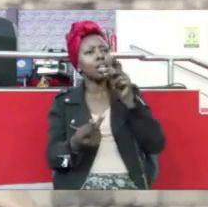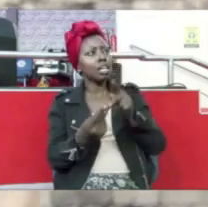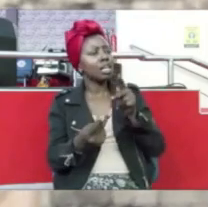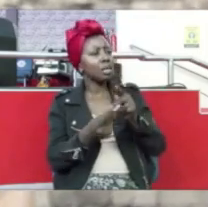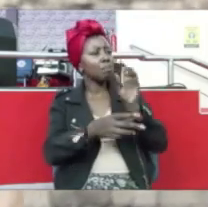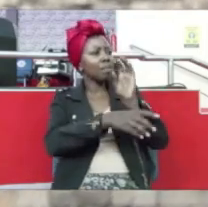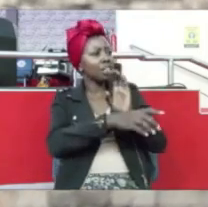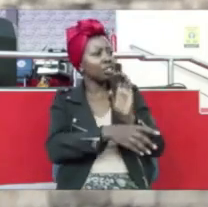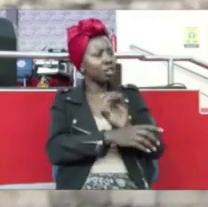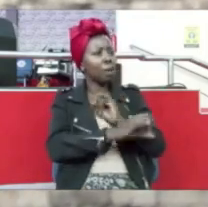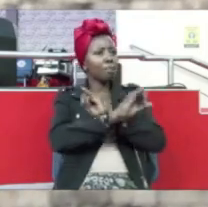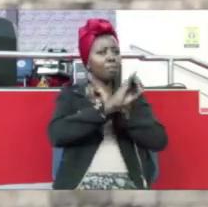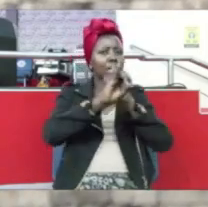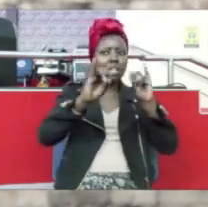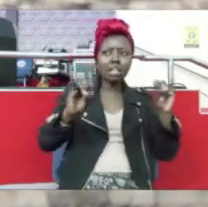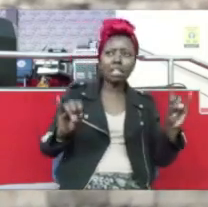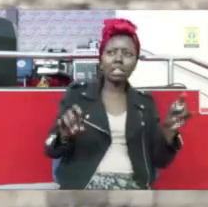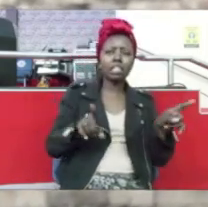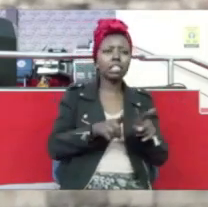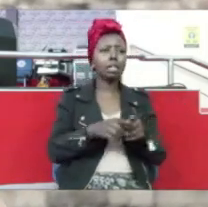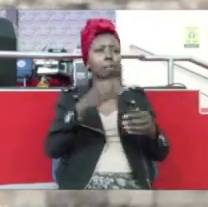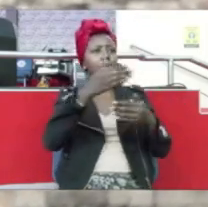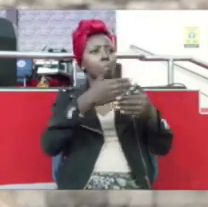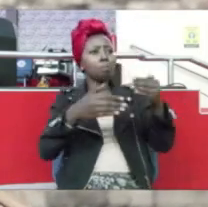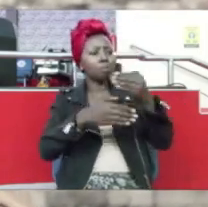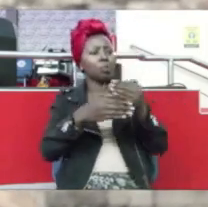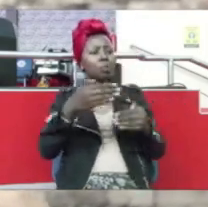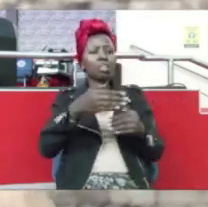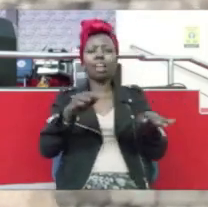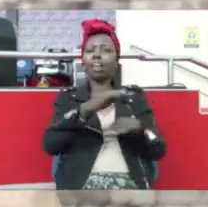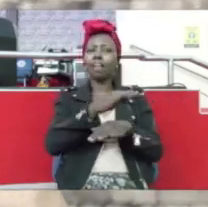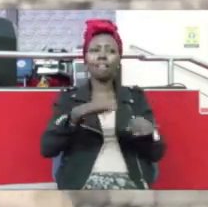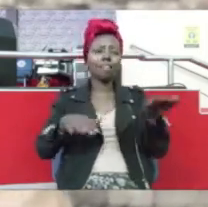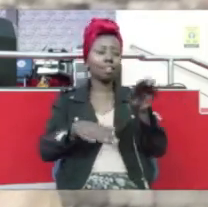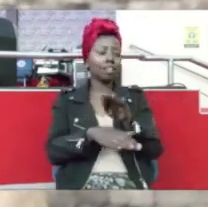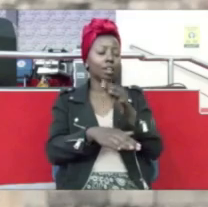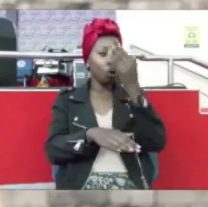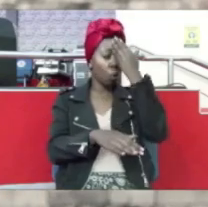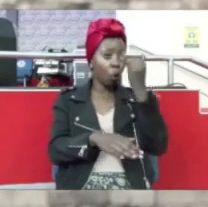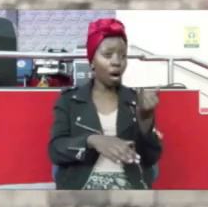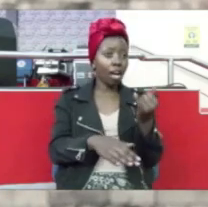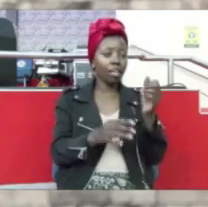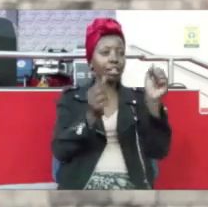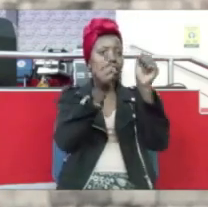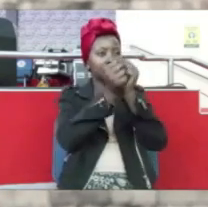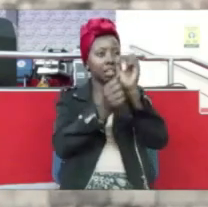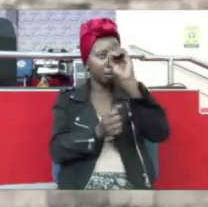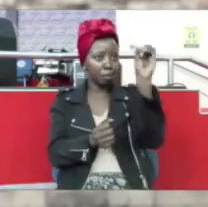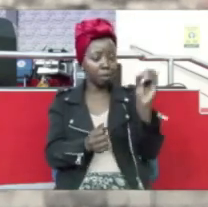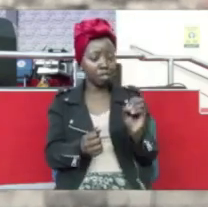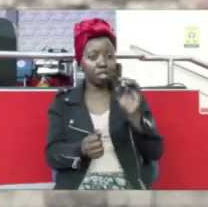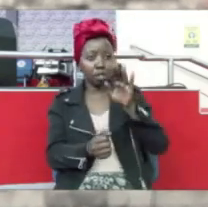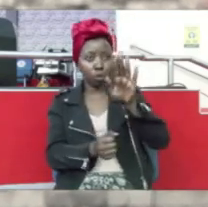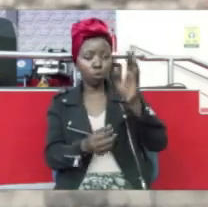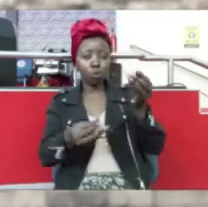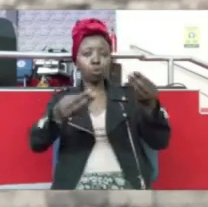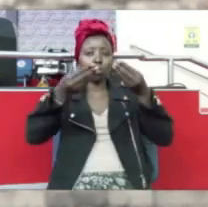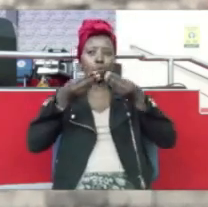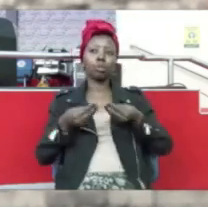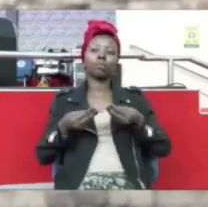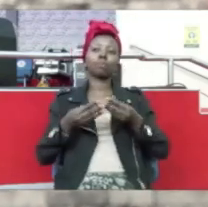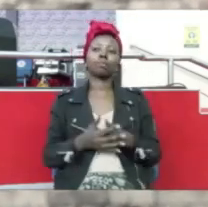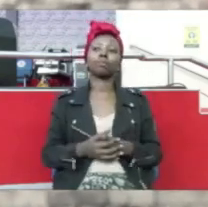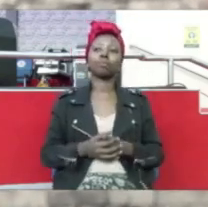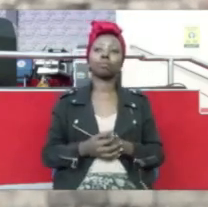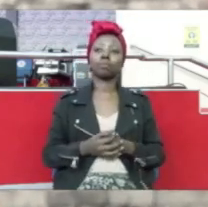the cleaning of this place, maintenance and everything. It is because of the tithe you give. Zaka inaweza